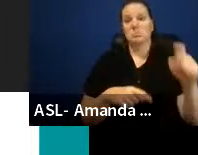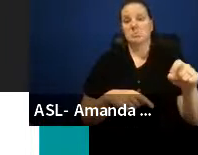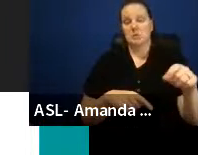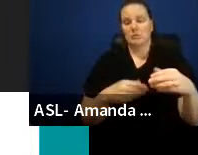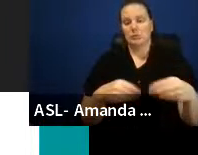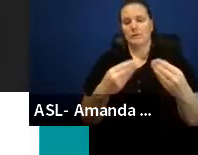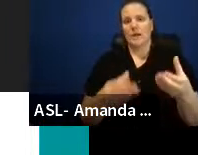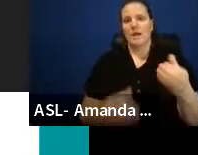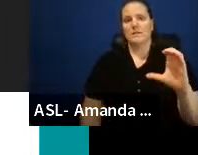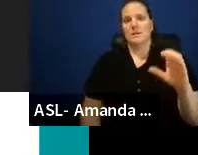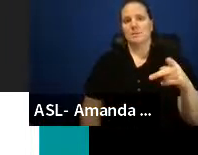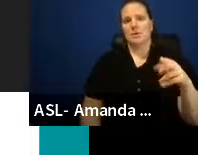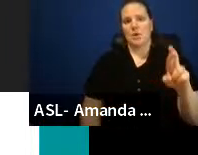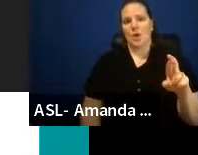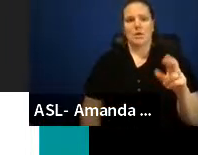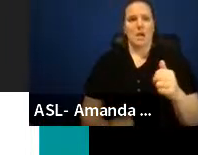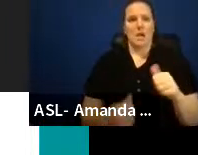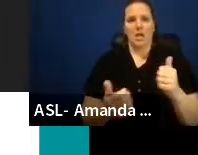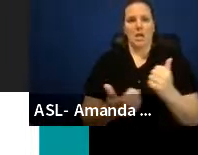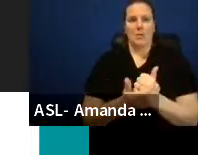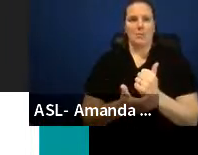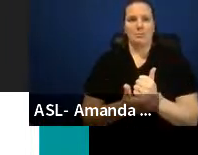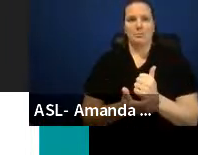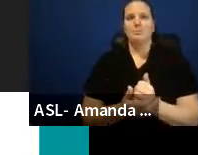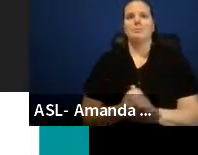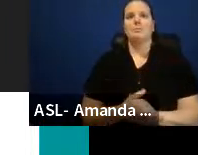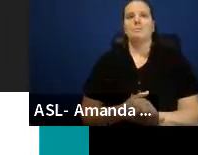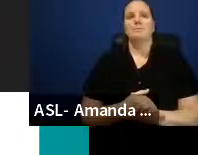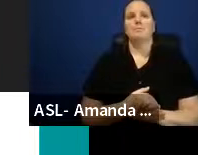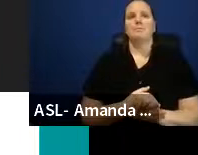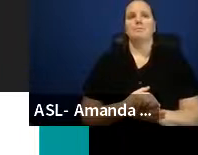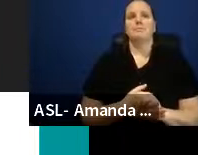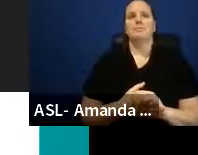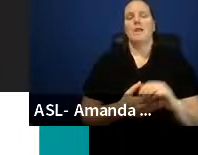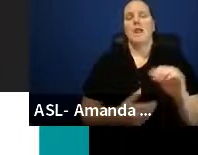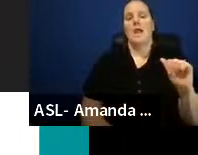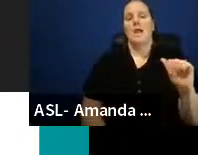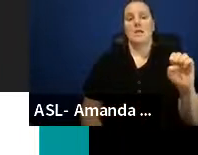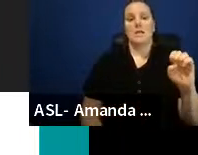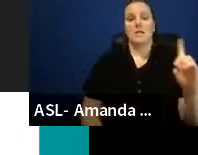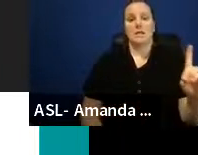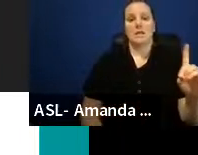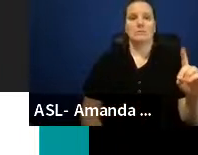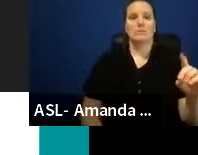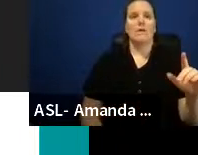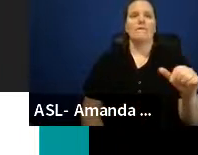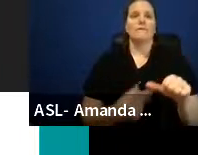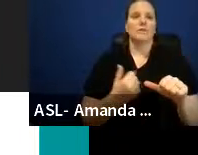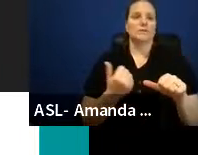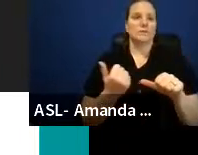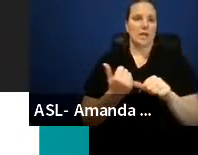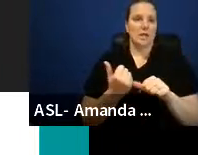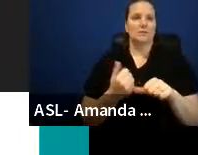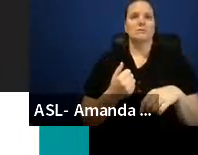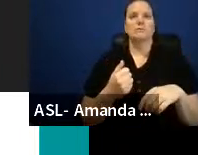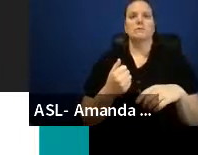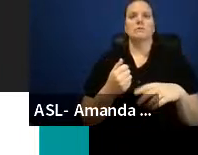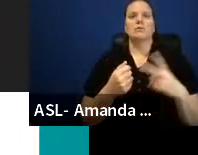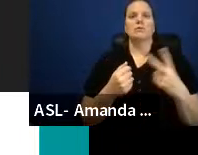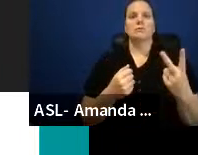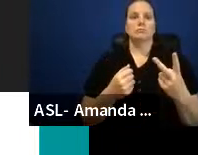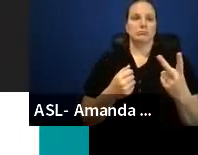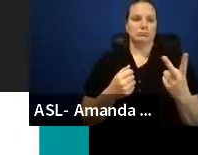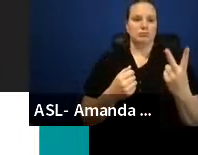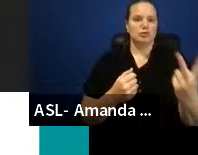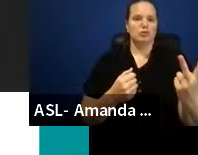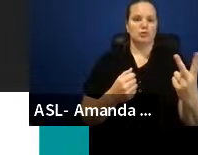CPR, AED assistance, excuse me, or first aid if needed. Equipment, including 2 first aid kits and AEDs,